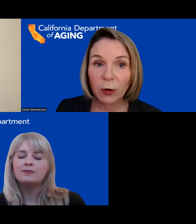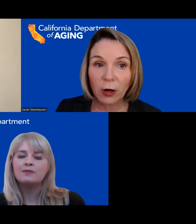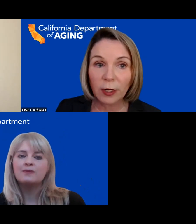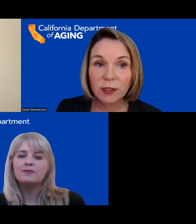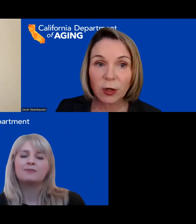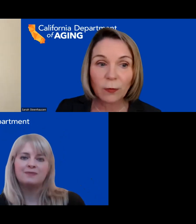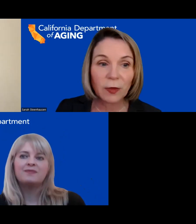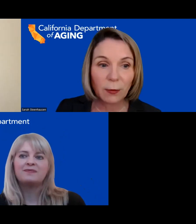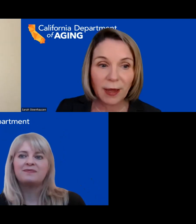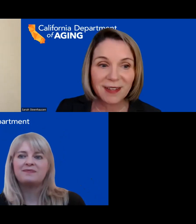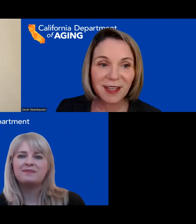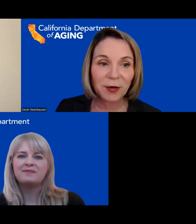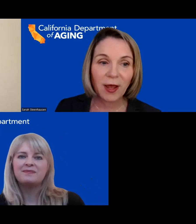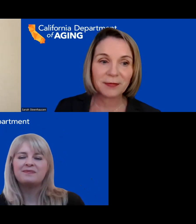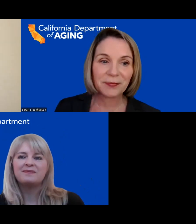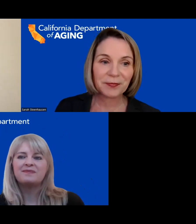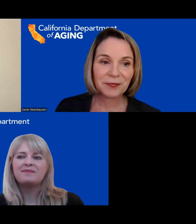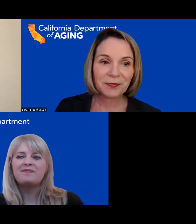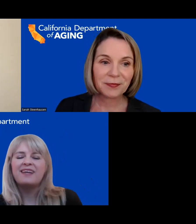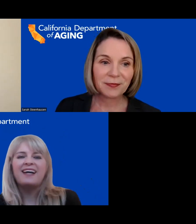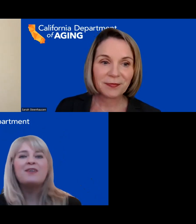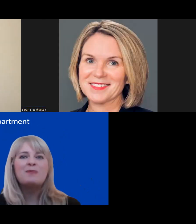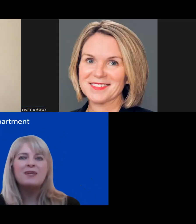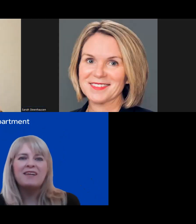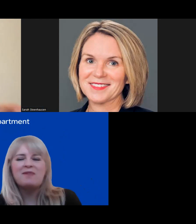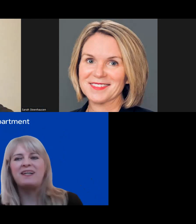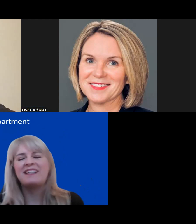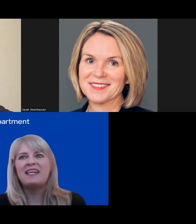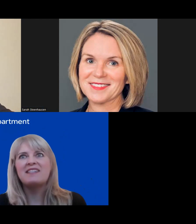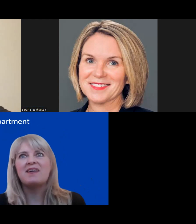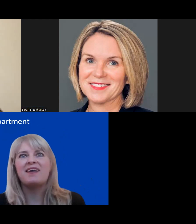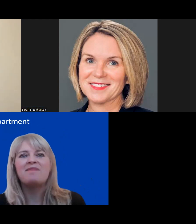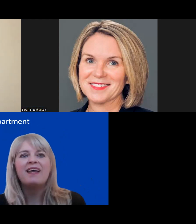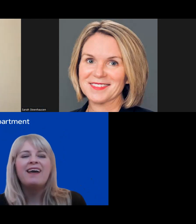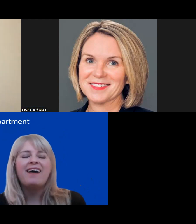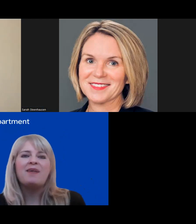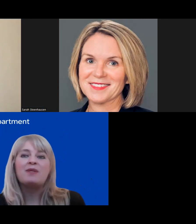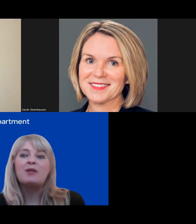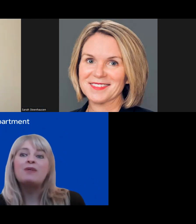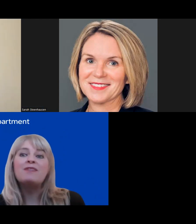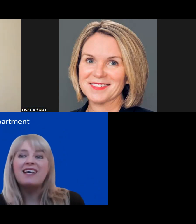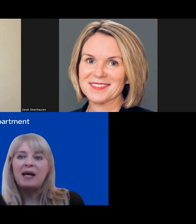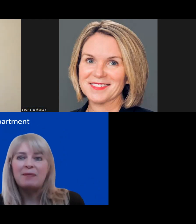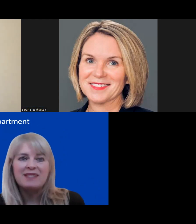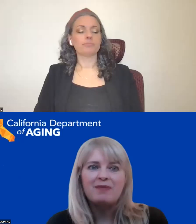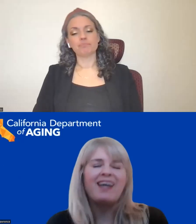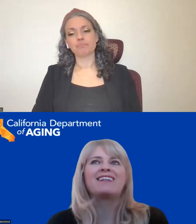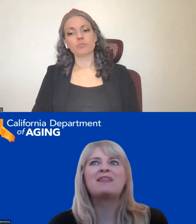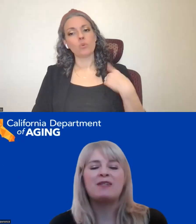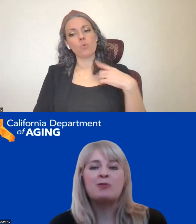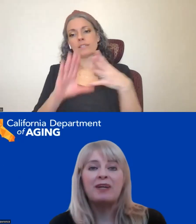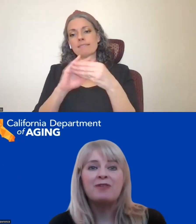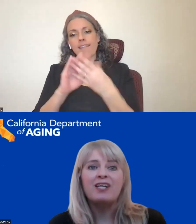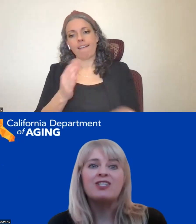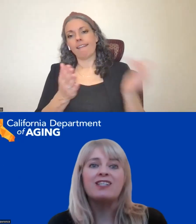and this progress. So Amanda, take it away. Right. Good morning, everyone. Thanks, Sarah. We've said time and time again,